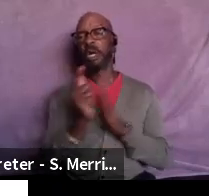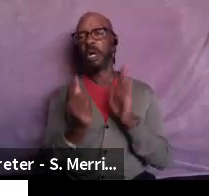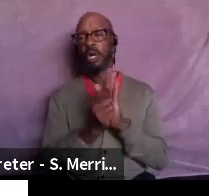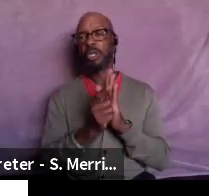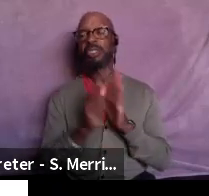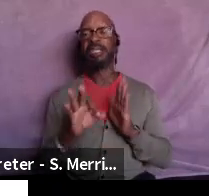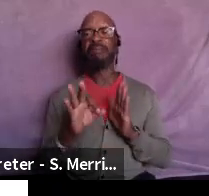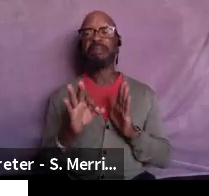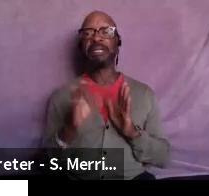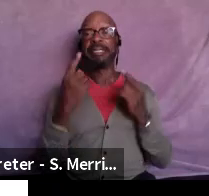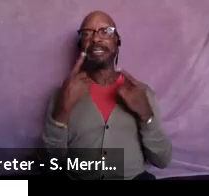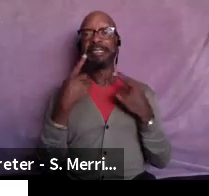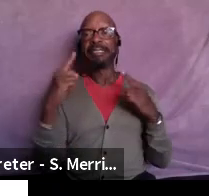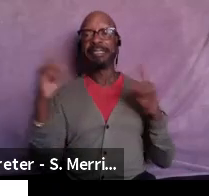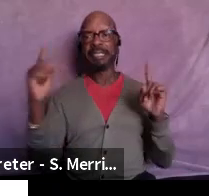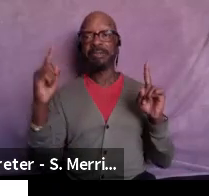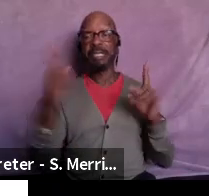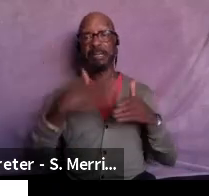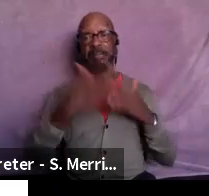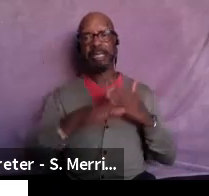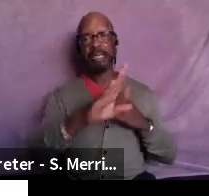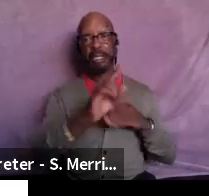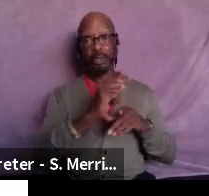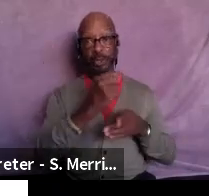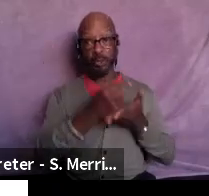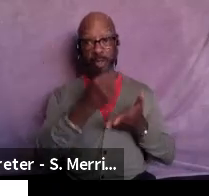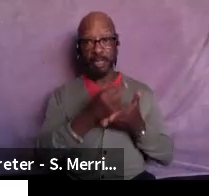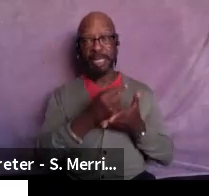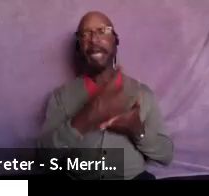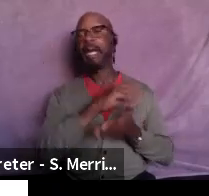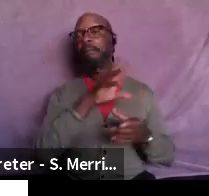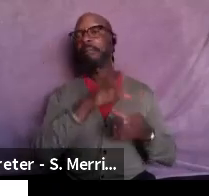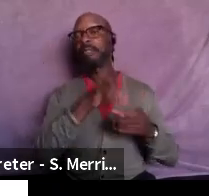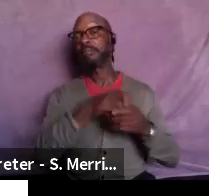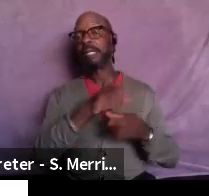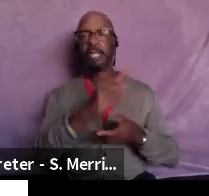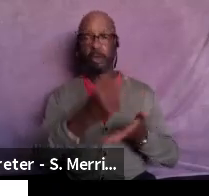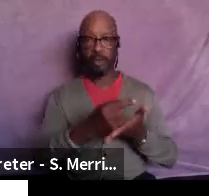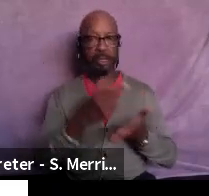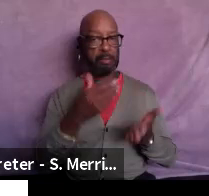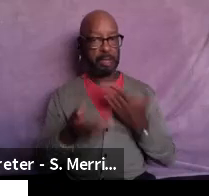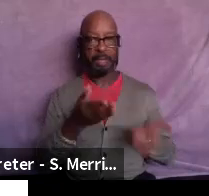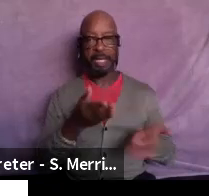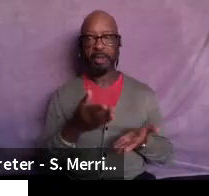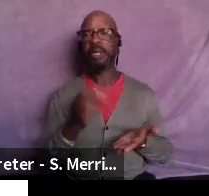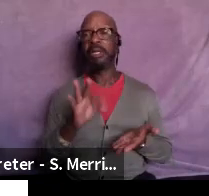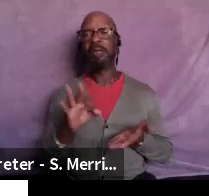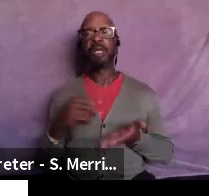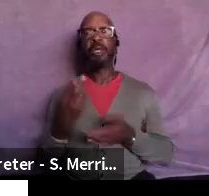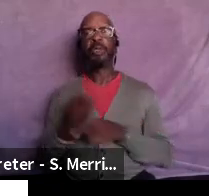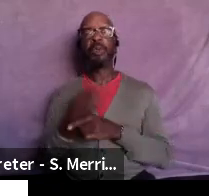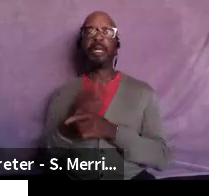successfully completed their treatment or are participating in their treatment, even if they are participating in medication-assisted